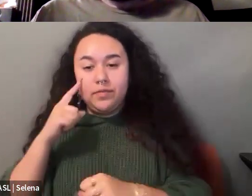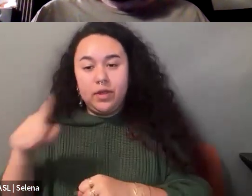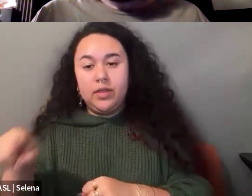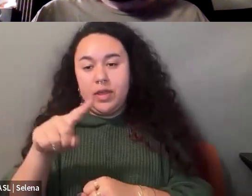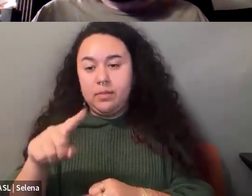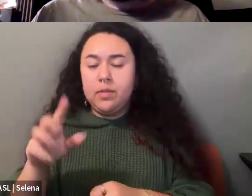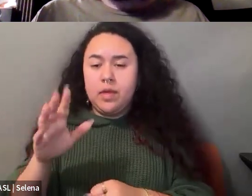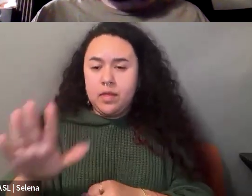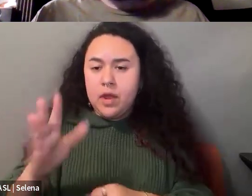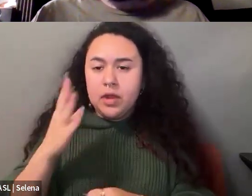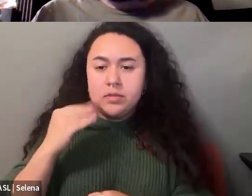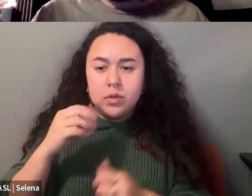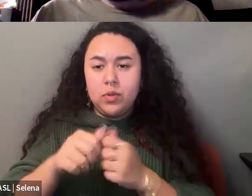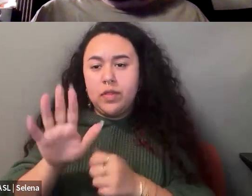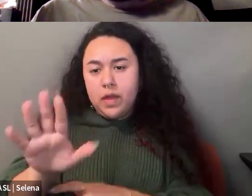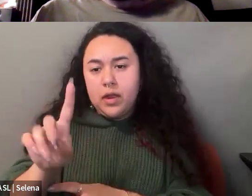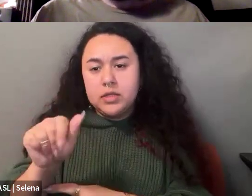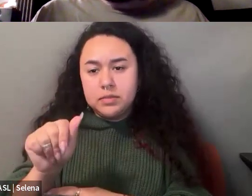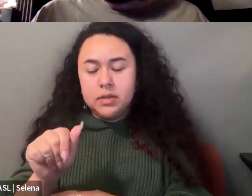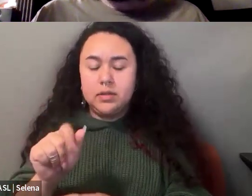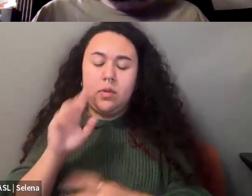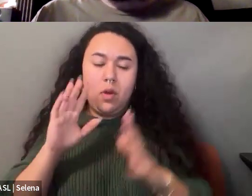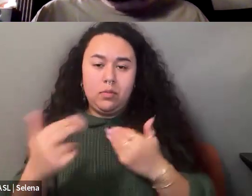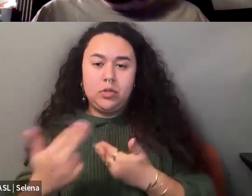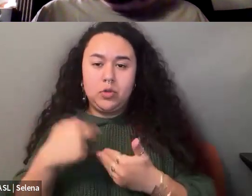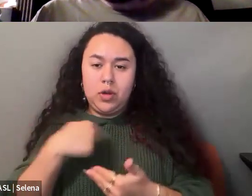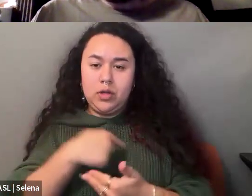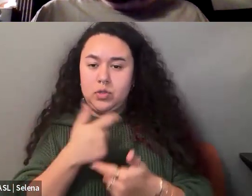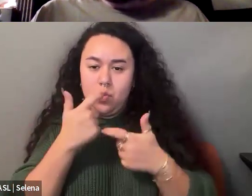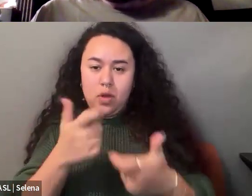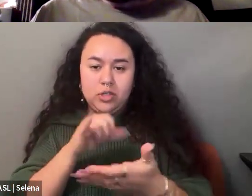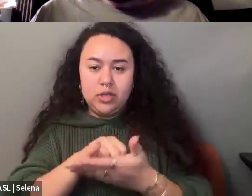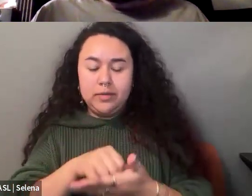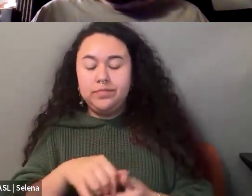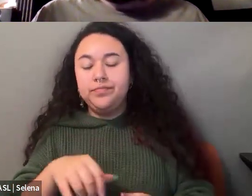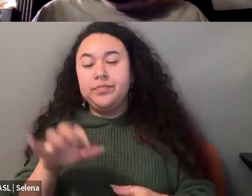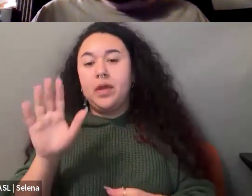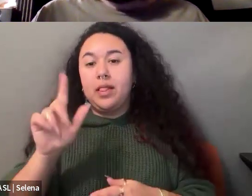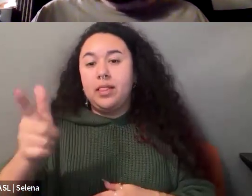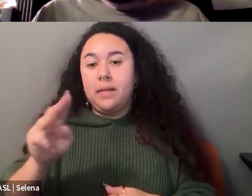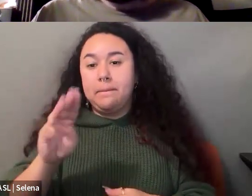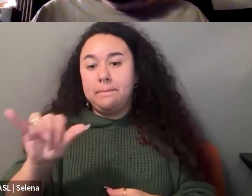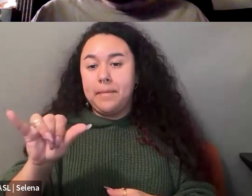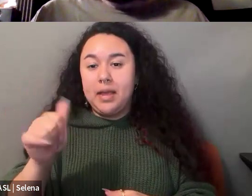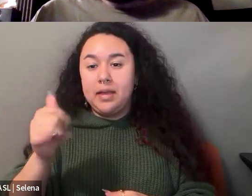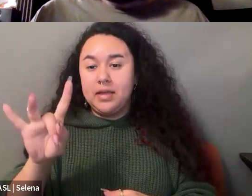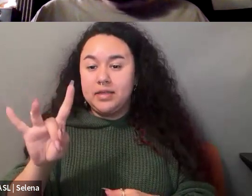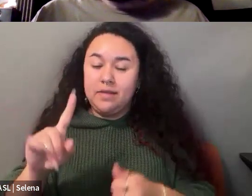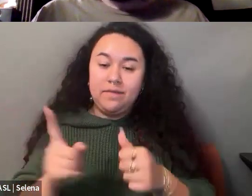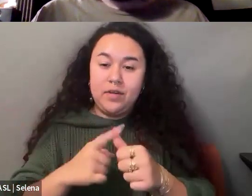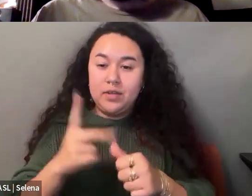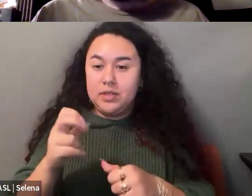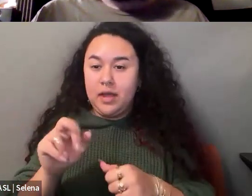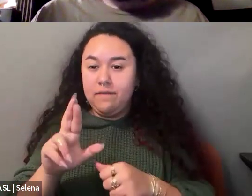of disability. We hope you'll join us for that. And then May 18th, we're hosting the inaugural first ever